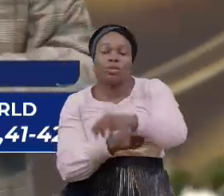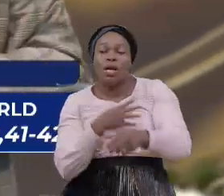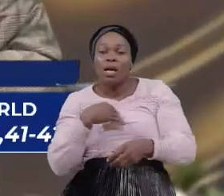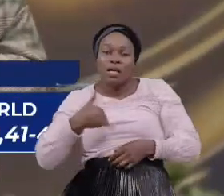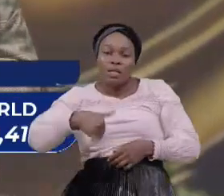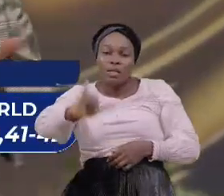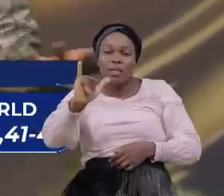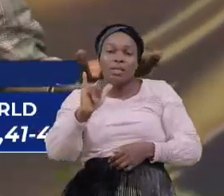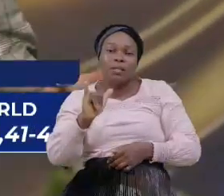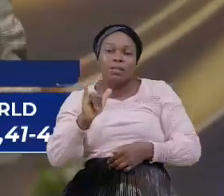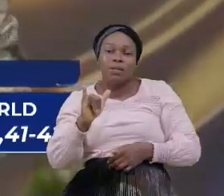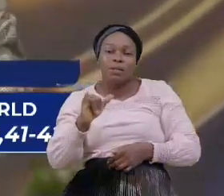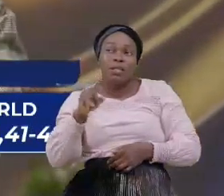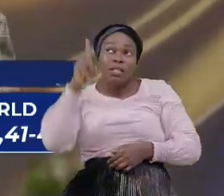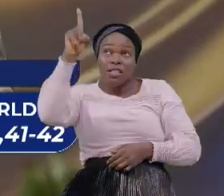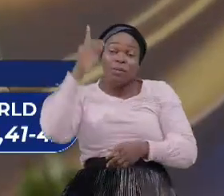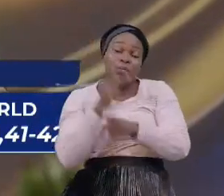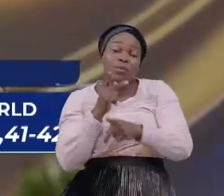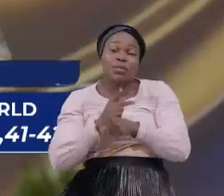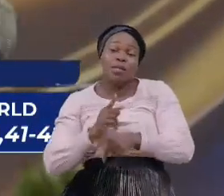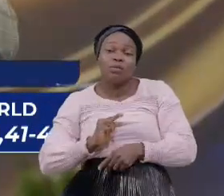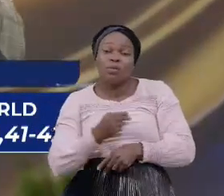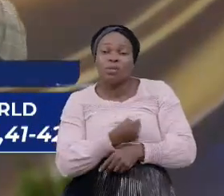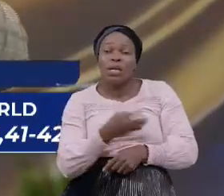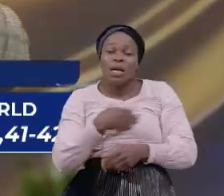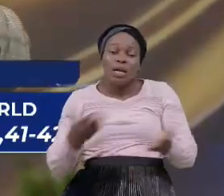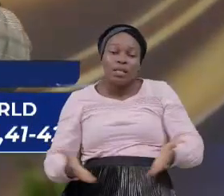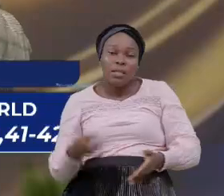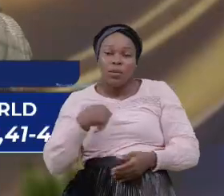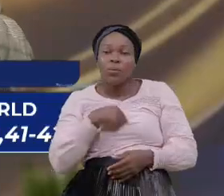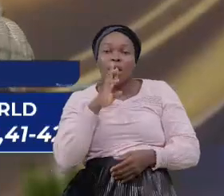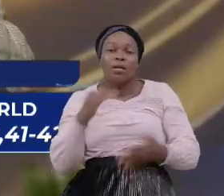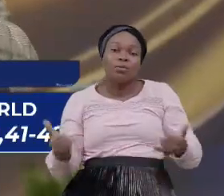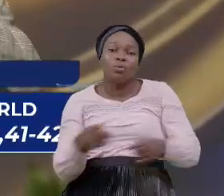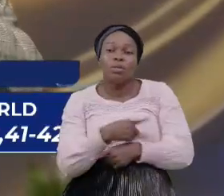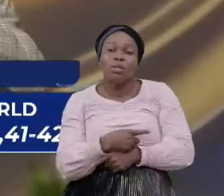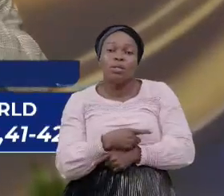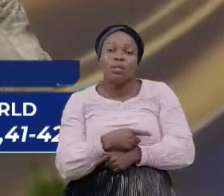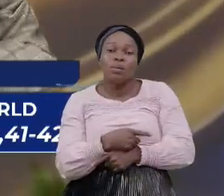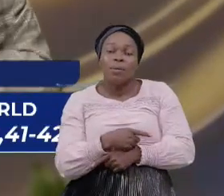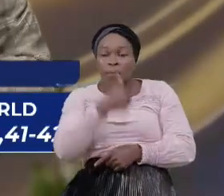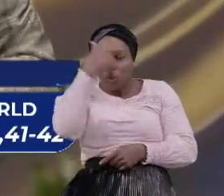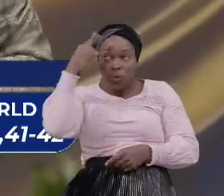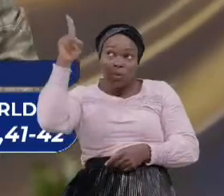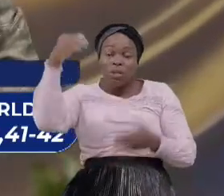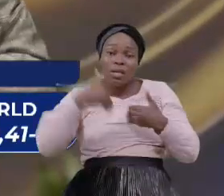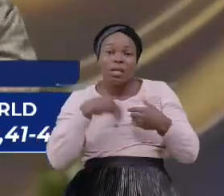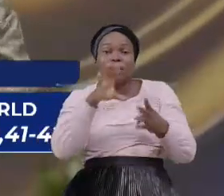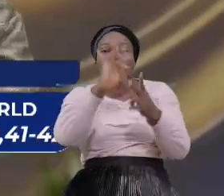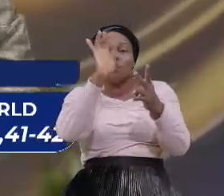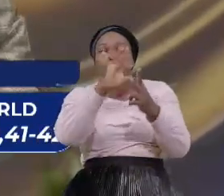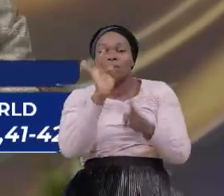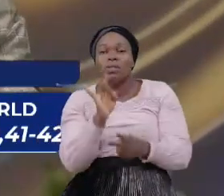preserved us. And here we are today because he has appointed the weeks of